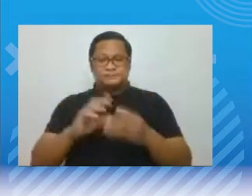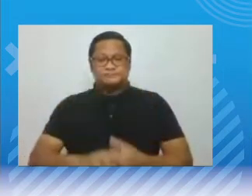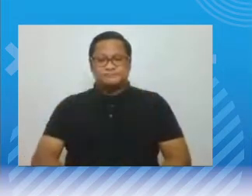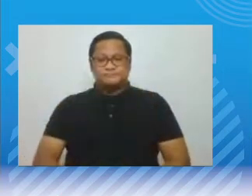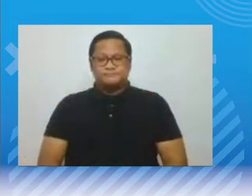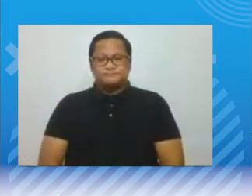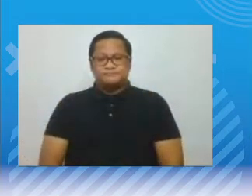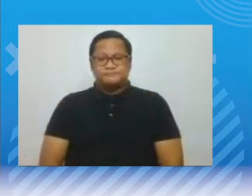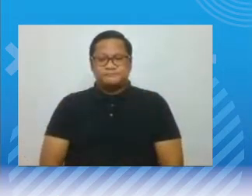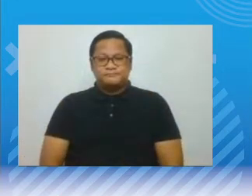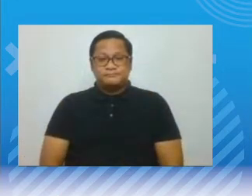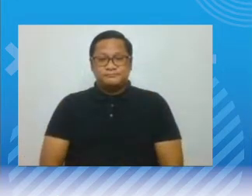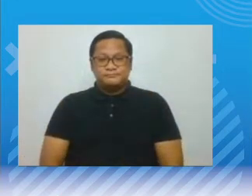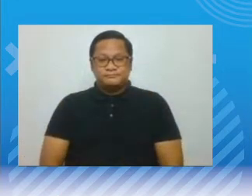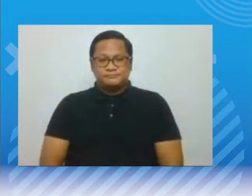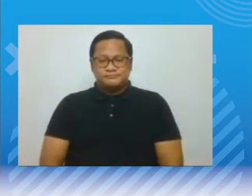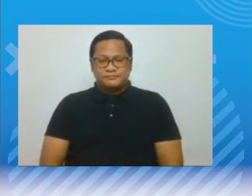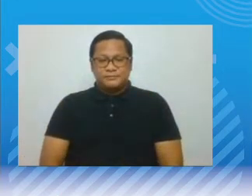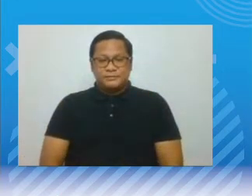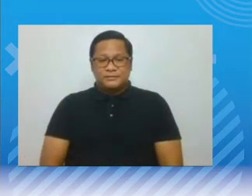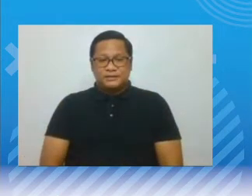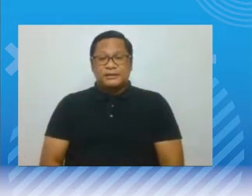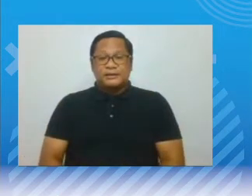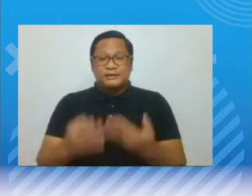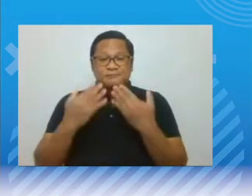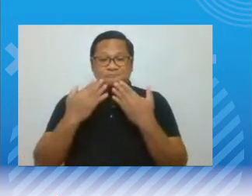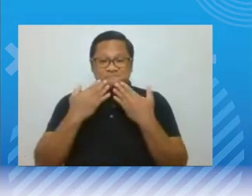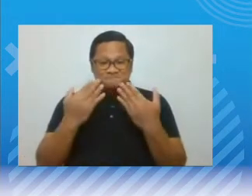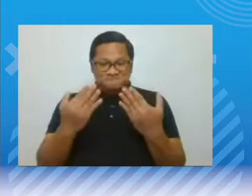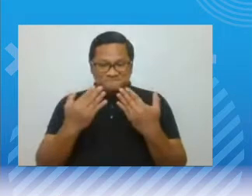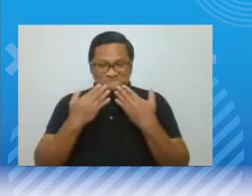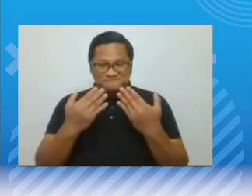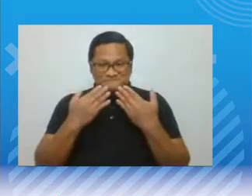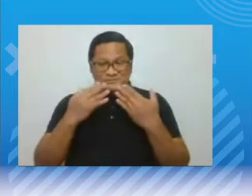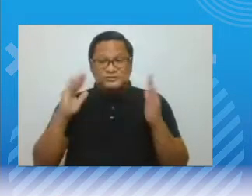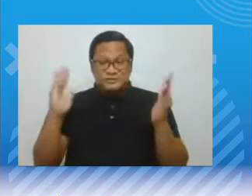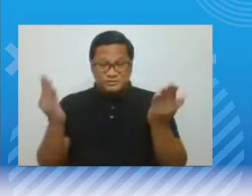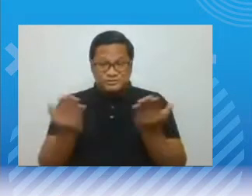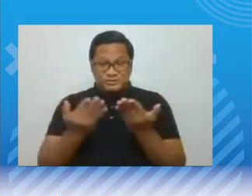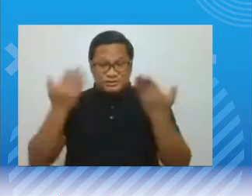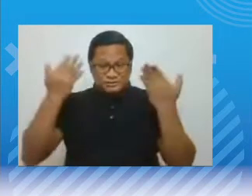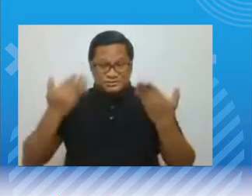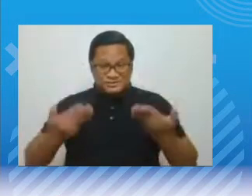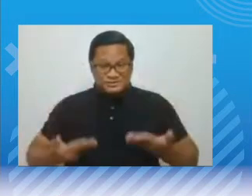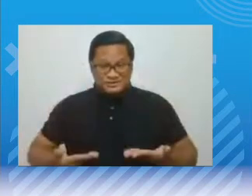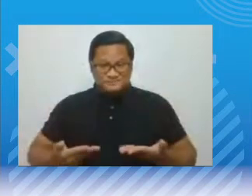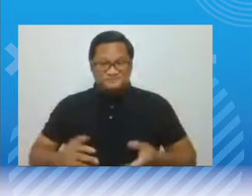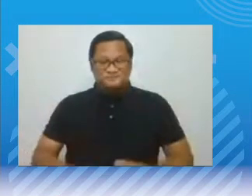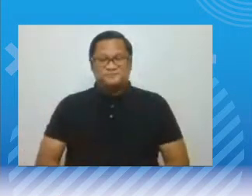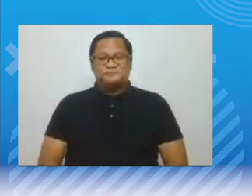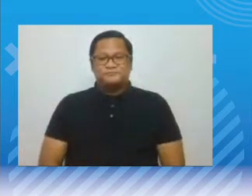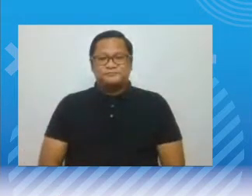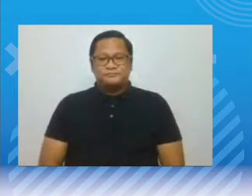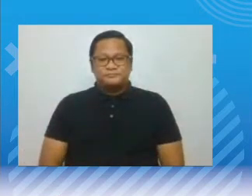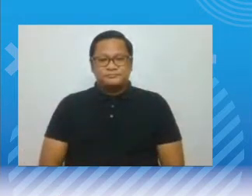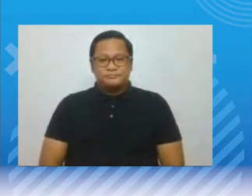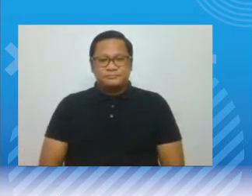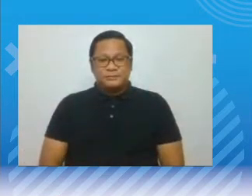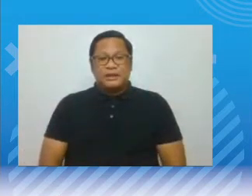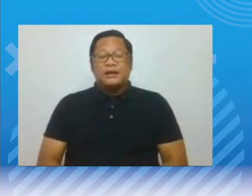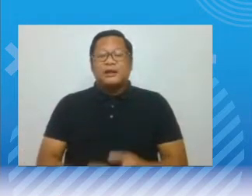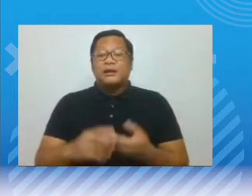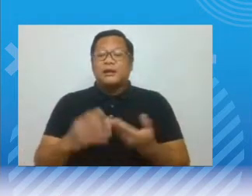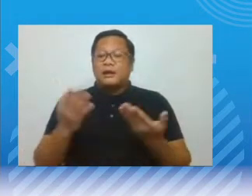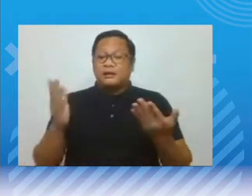Magandang umaga sa inyong lahat. Thank you, Michael, for that recap and then introduction. As Michael